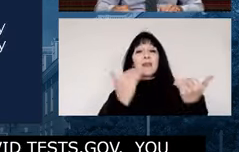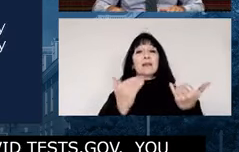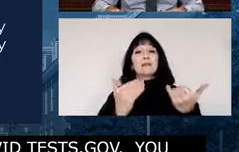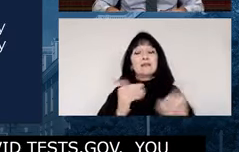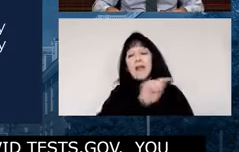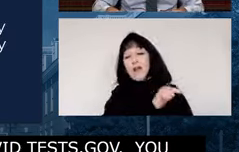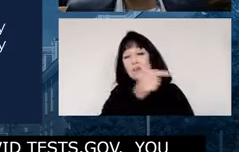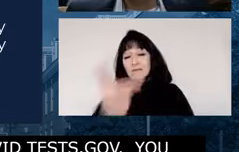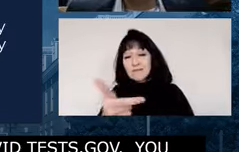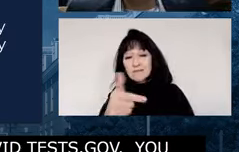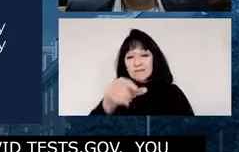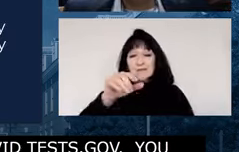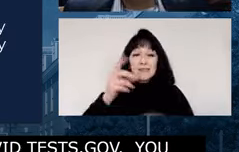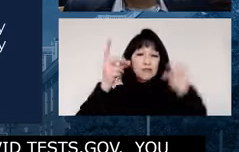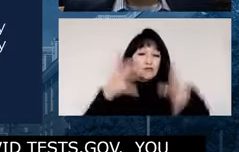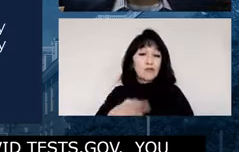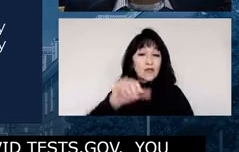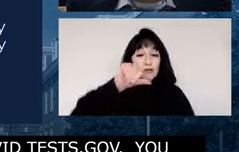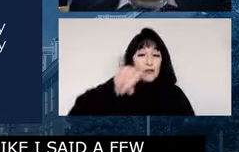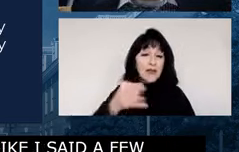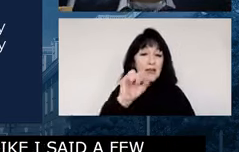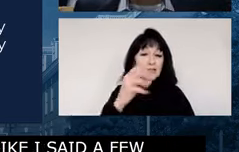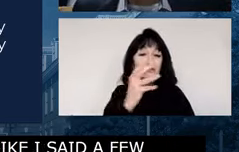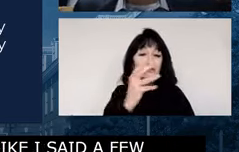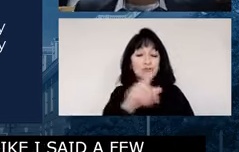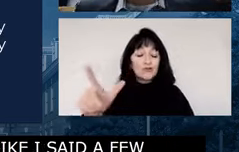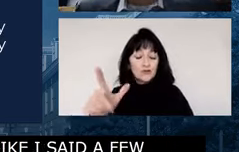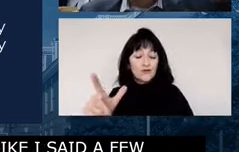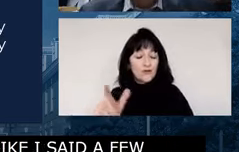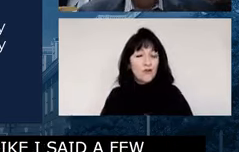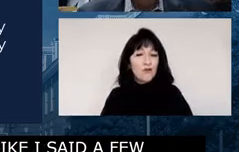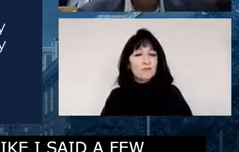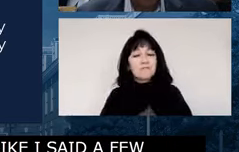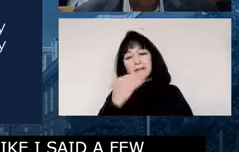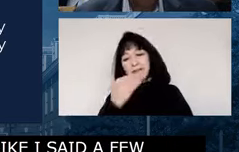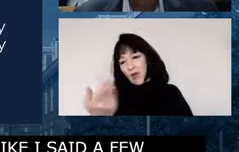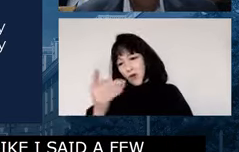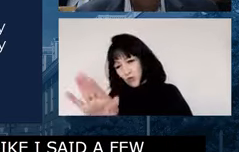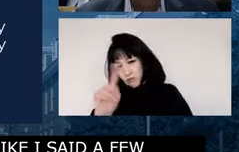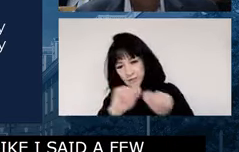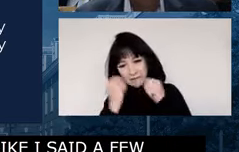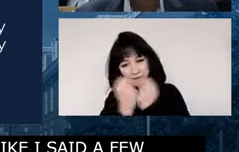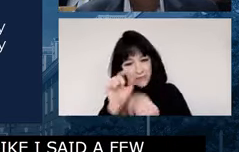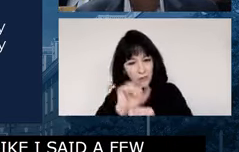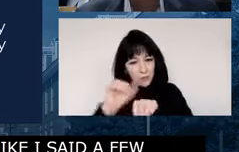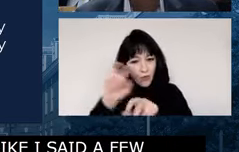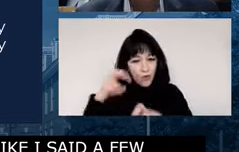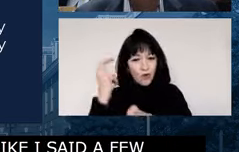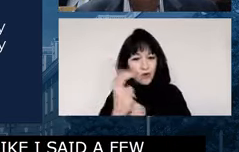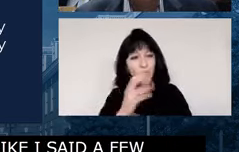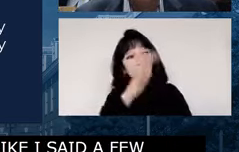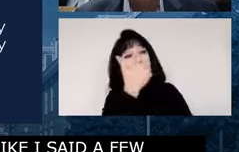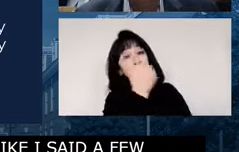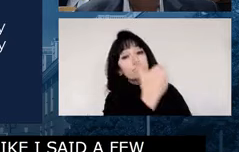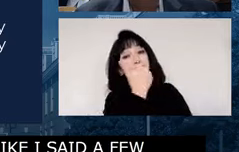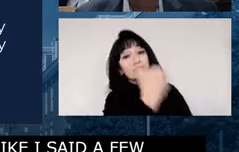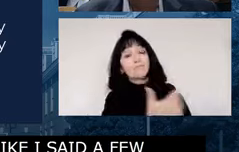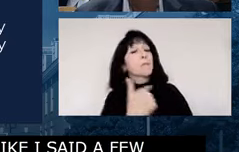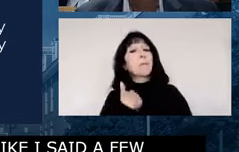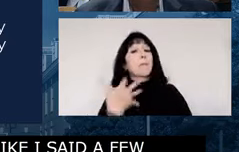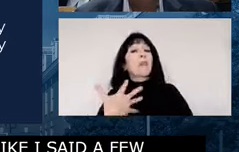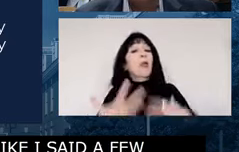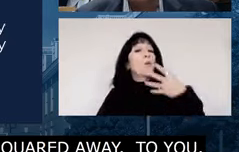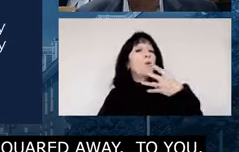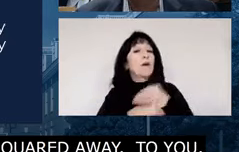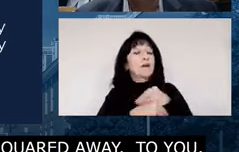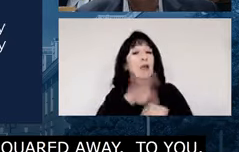doing. No, thank you, sir. And I'll just add on to that library point. They've been a great conduit for individuals